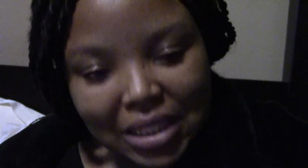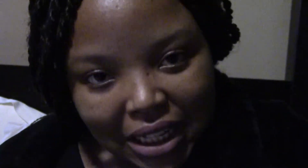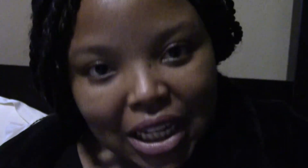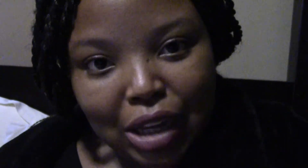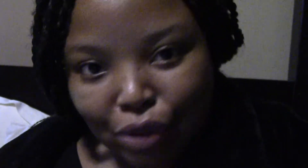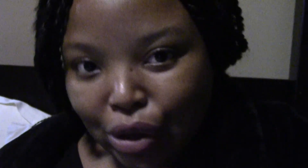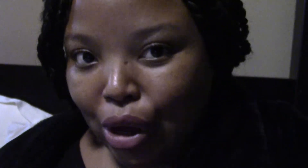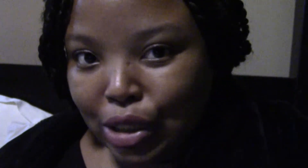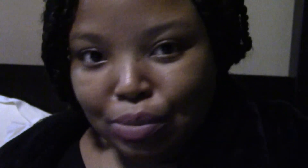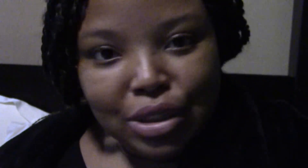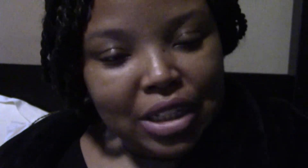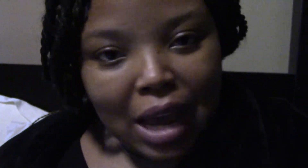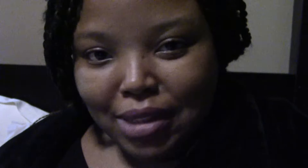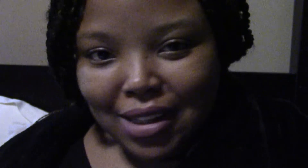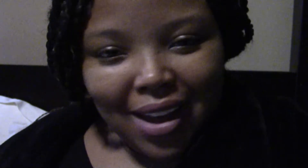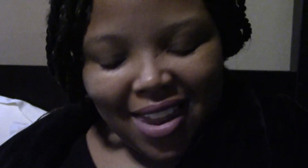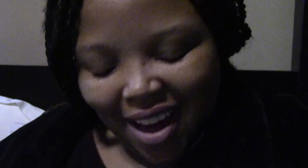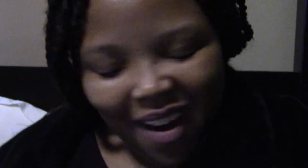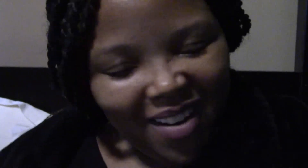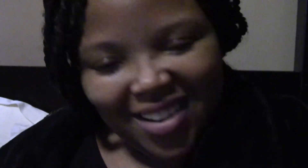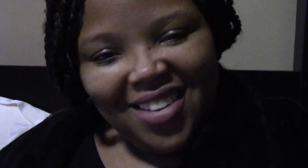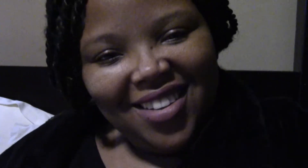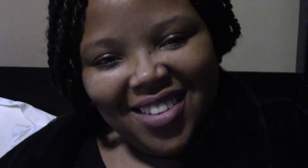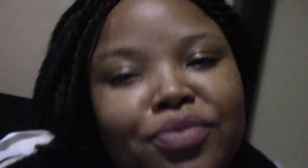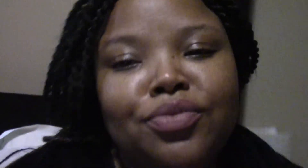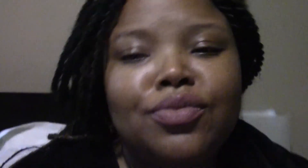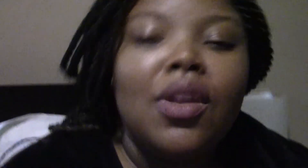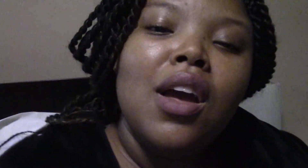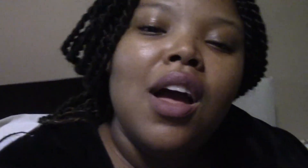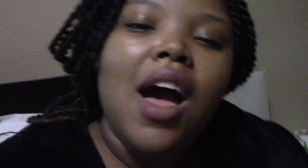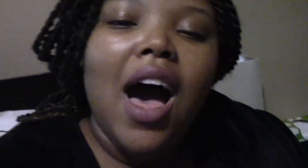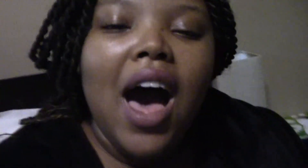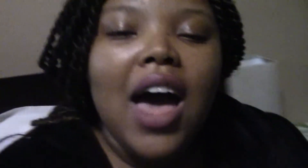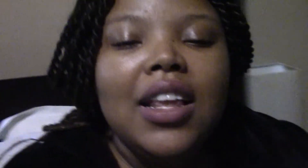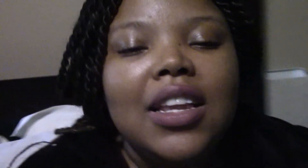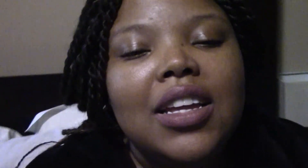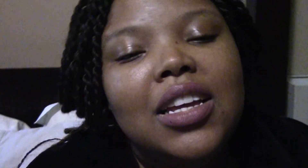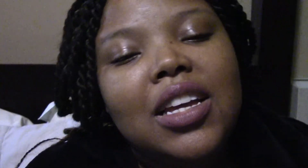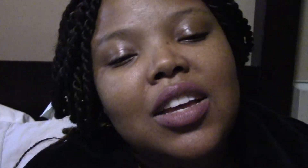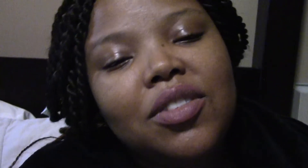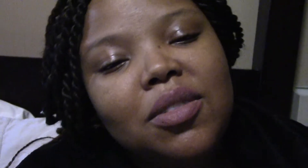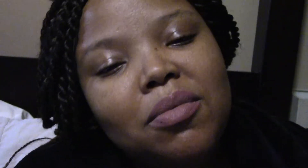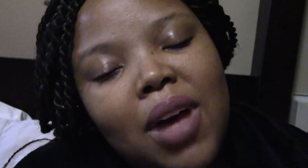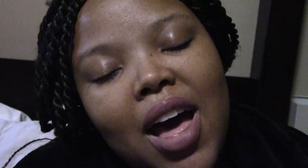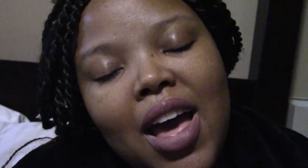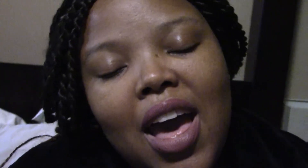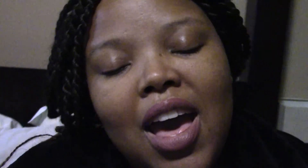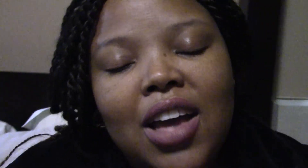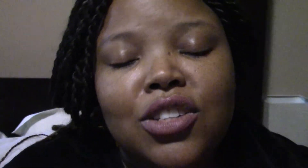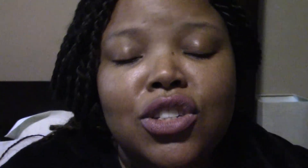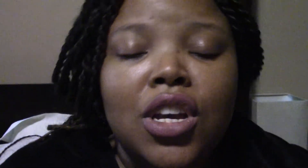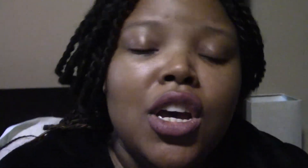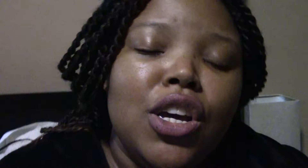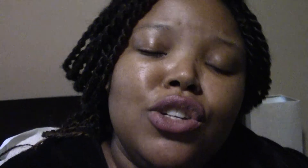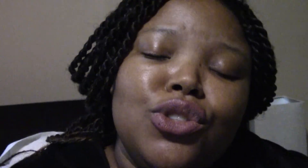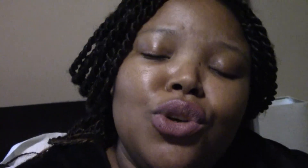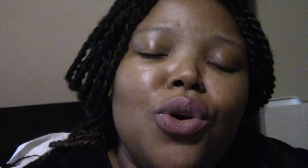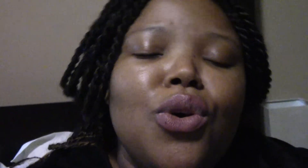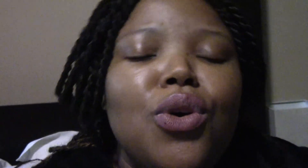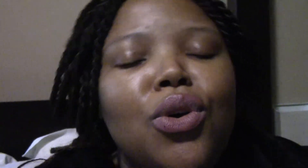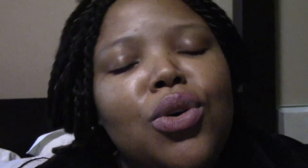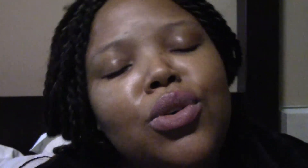I must give you a gospel jam, sing along. I lift my hands